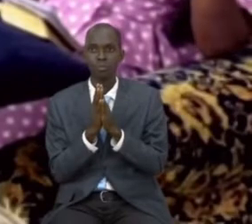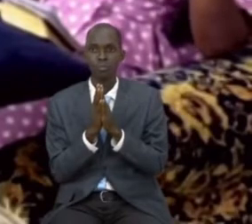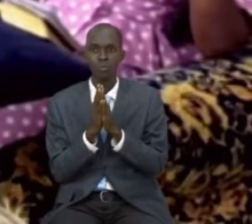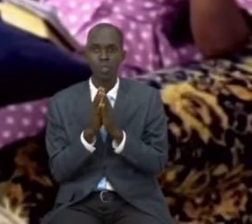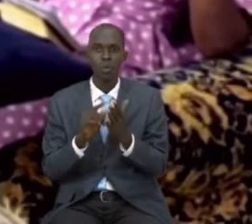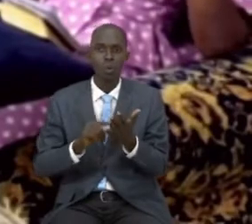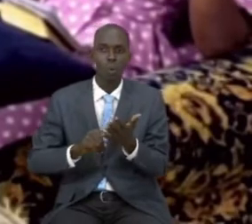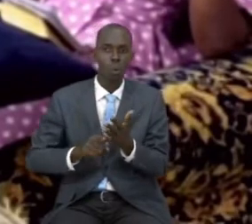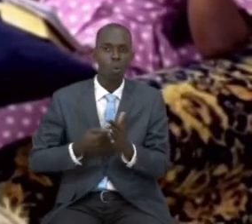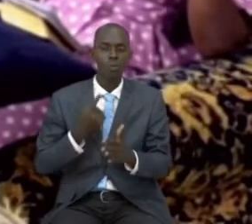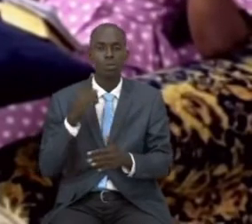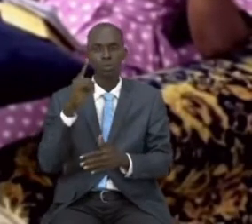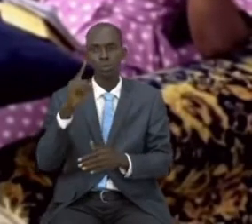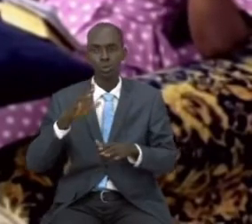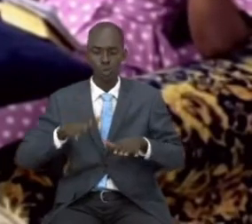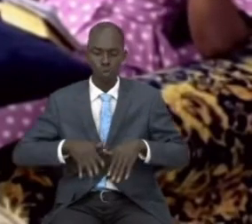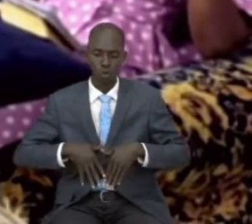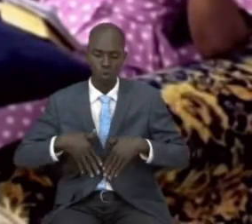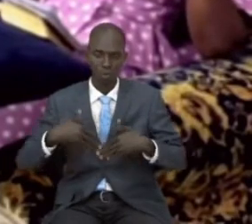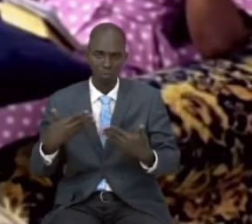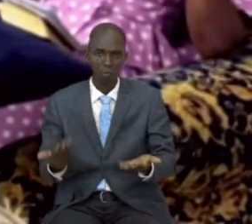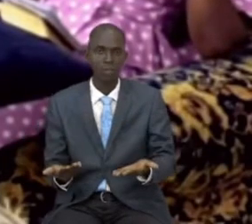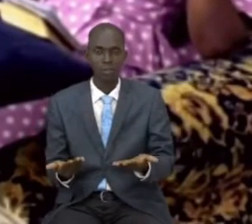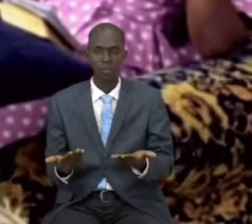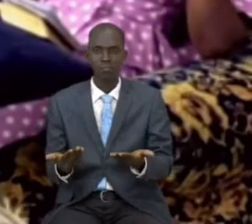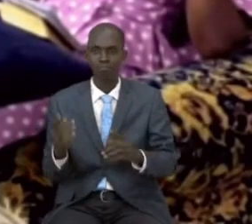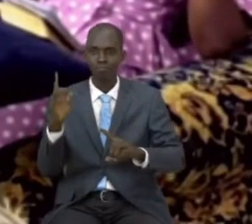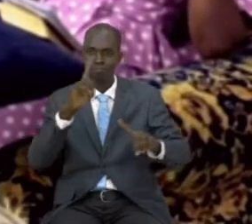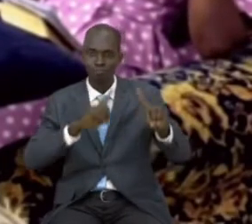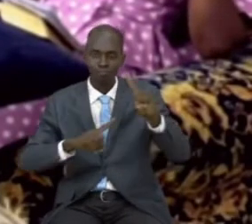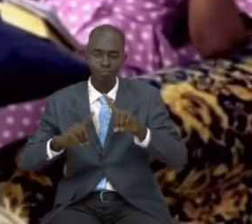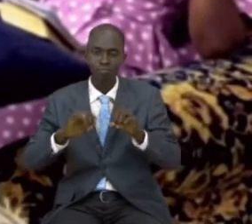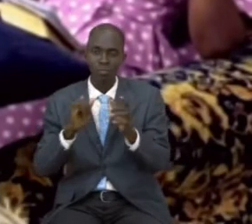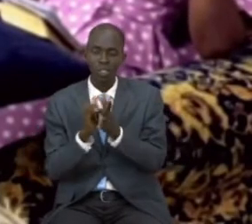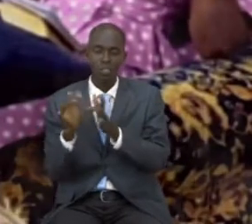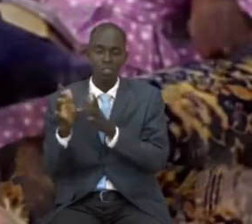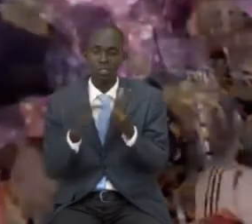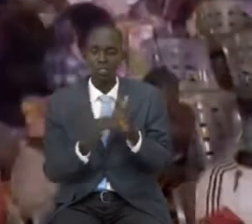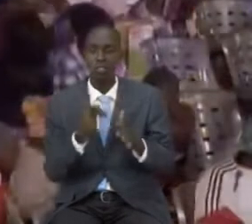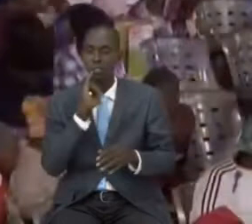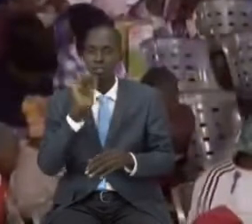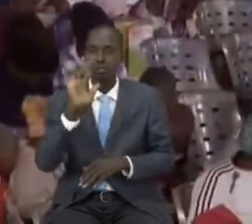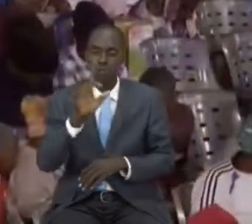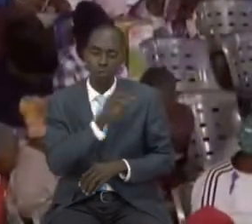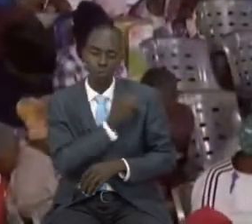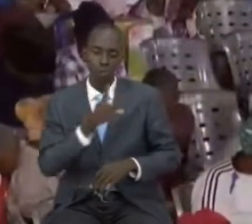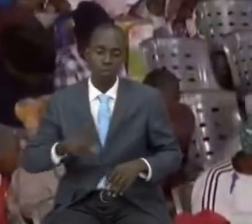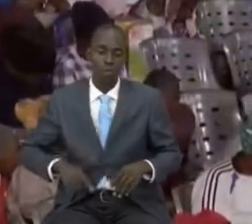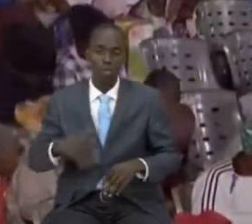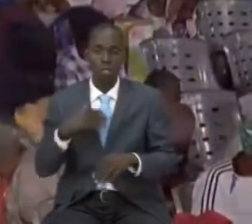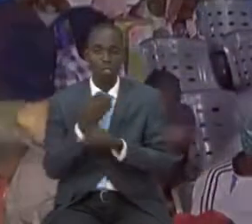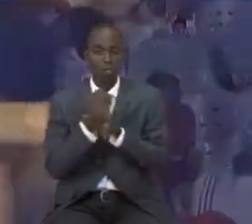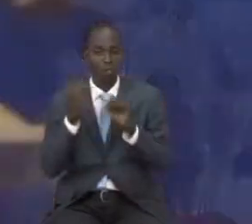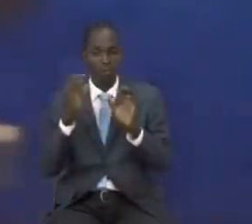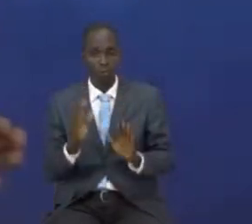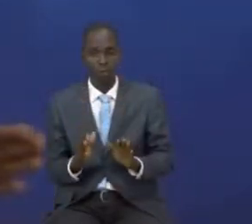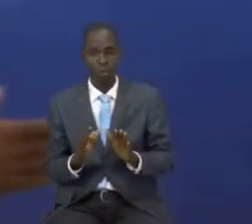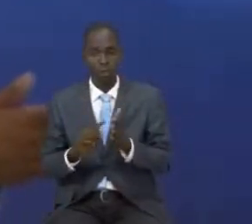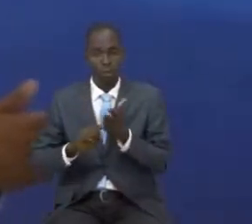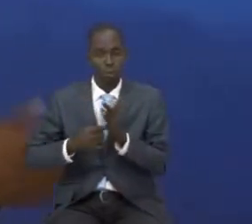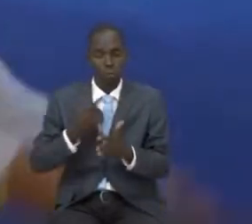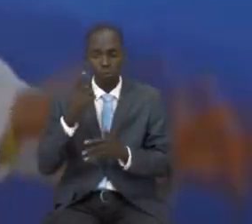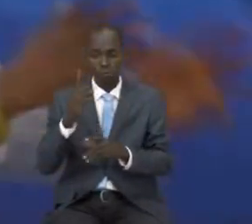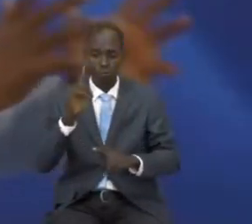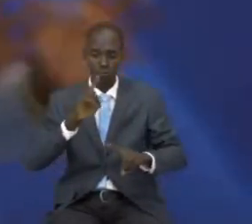confess with your mouth that Jesus is your Lord and Savior, once you confess with your